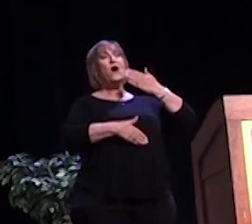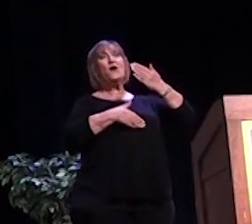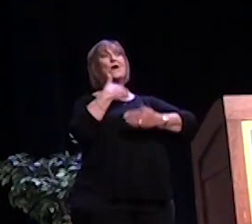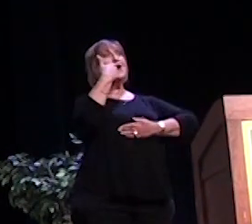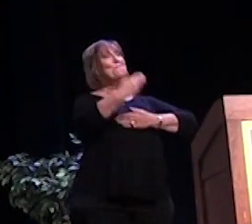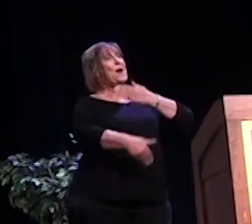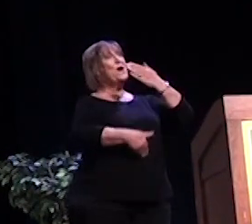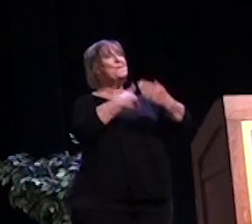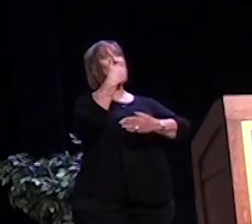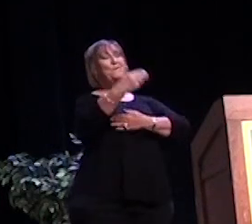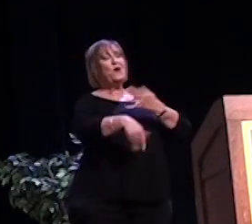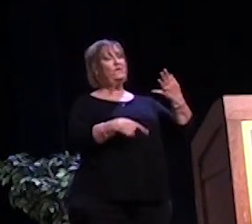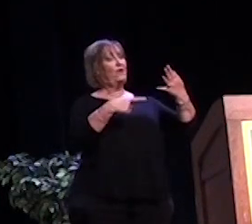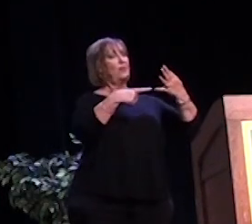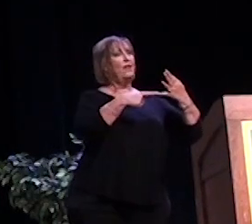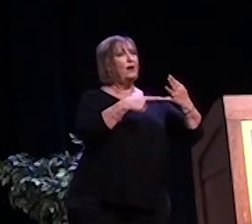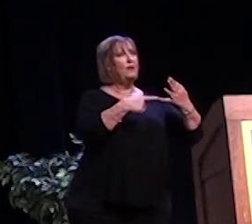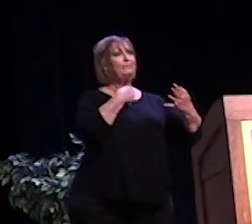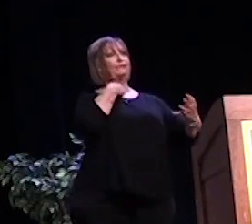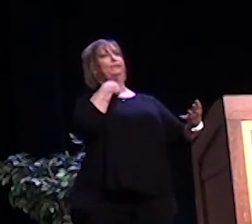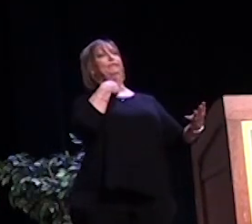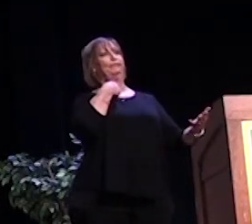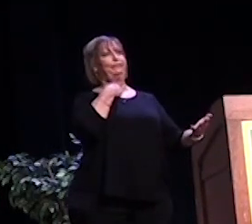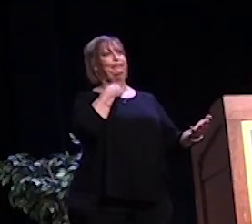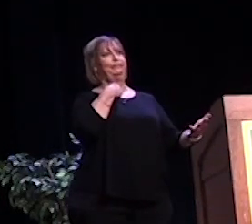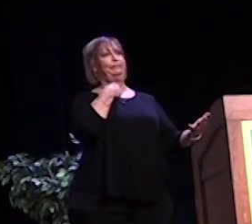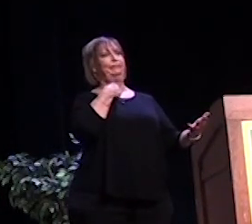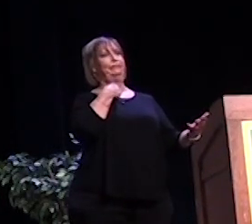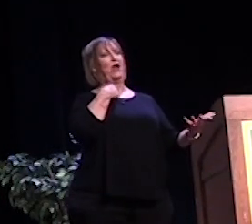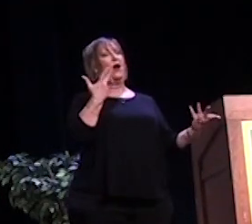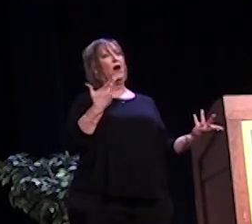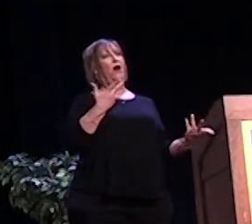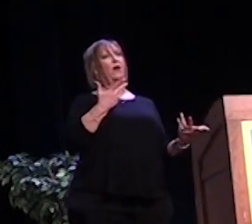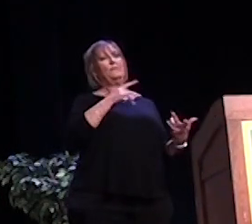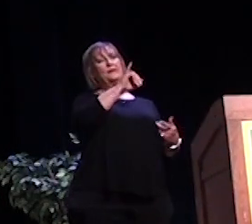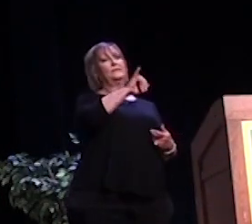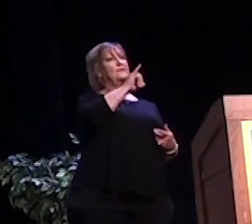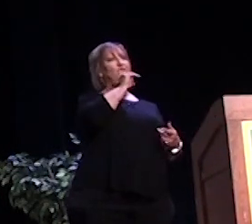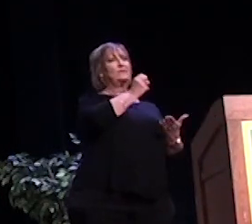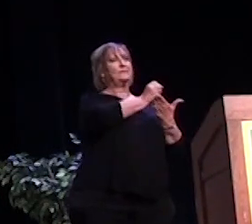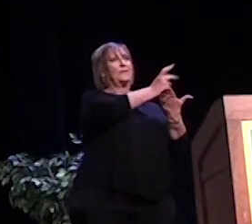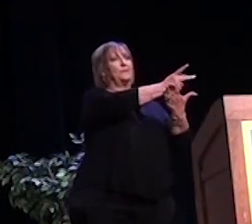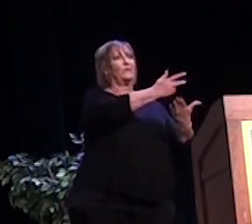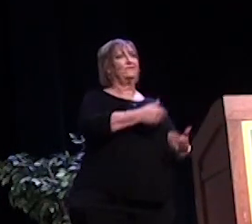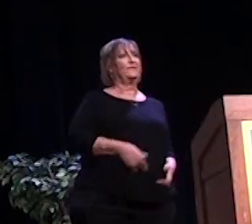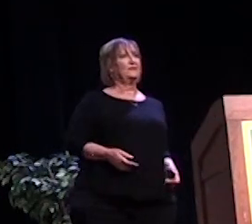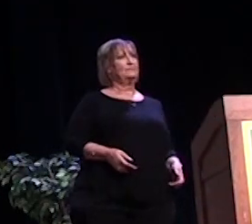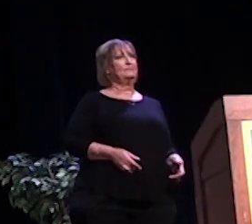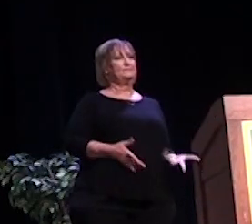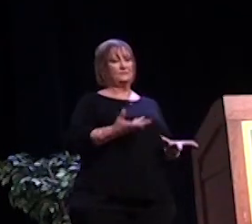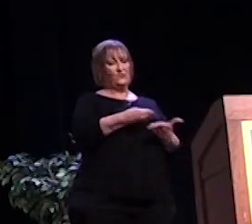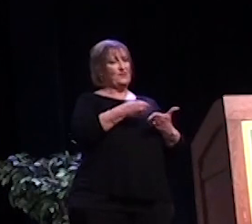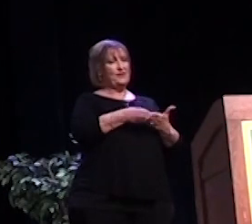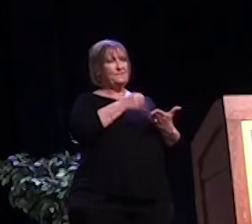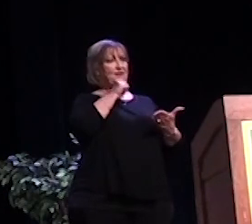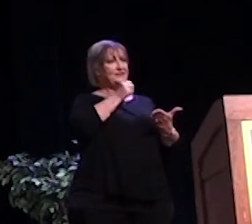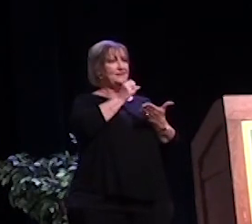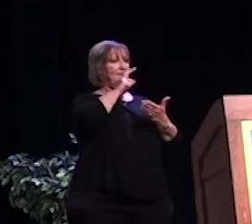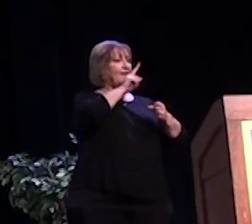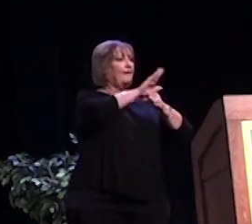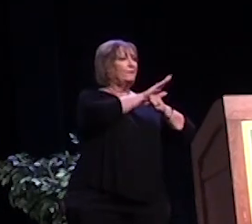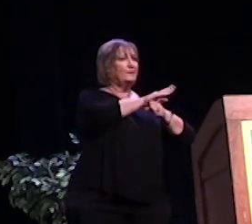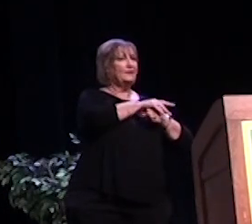well, we can't go any further because the underwriting doesn't work. That's where we as a community have to say, okay,